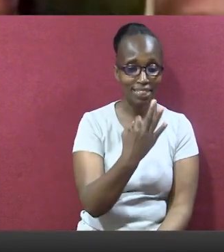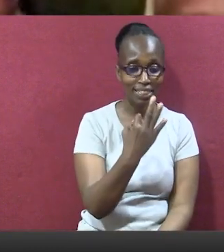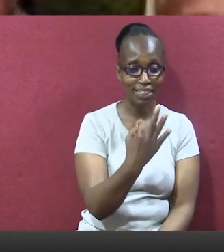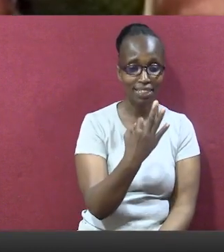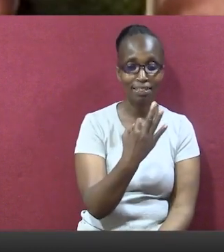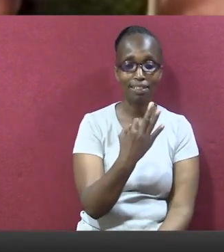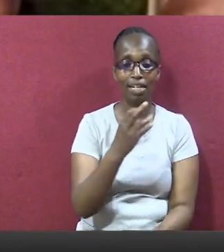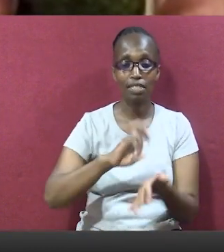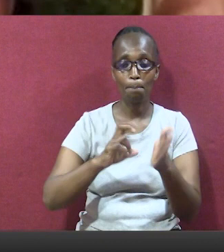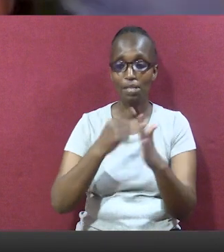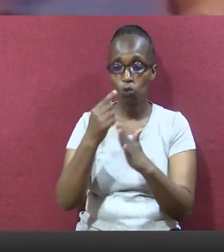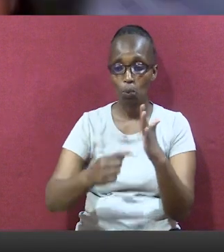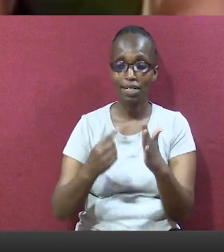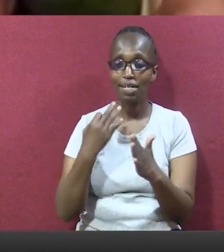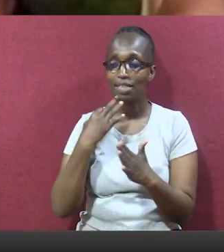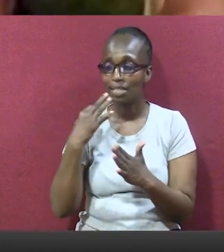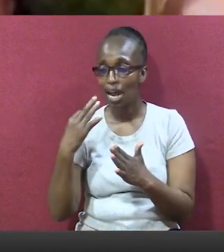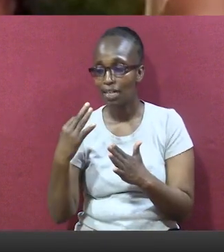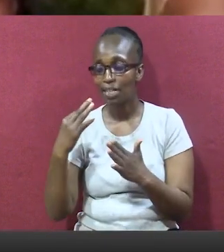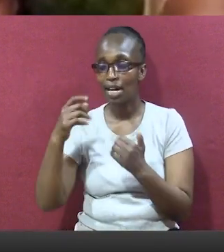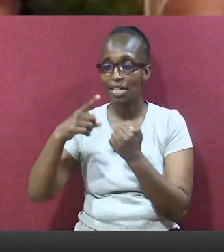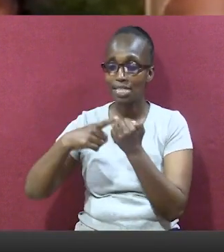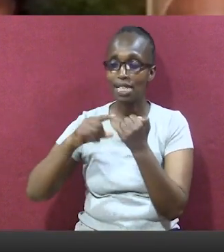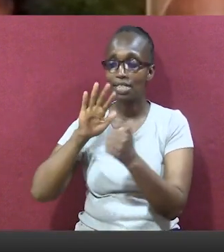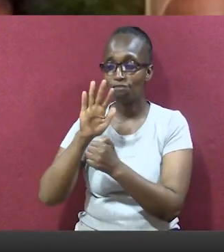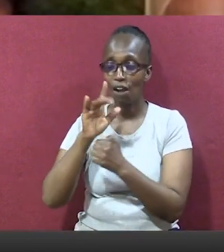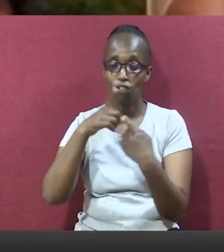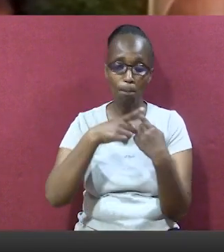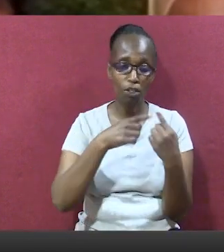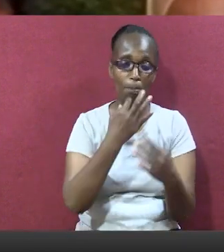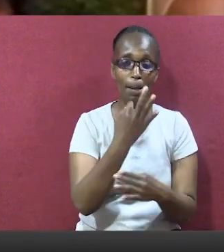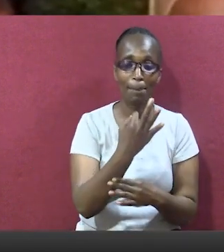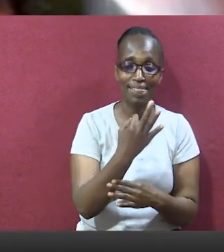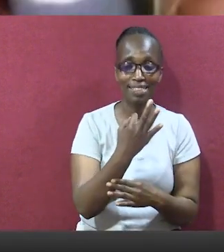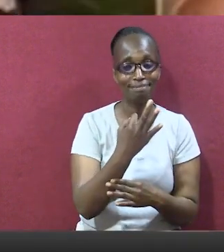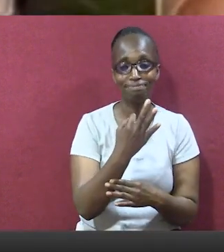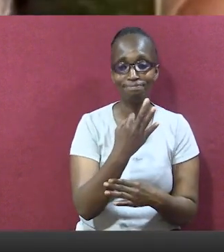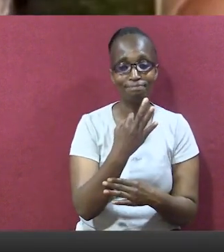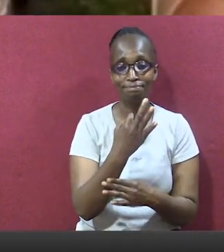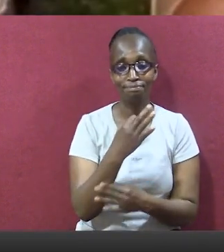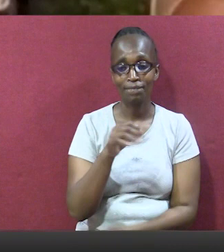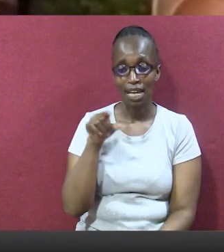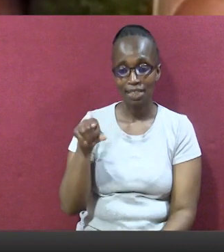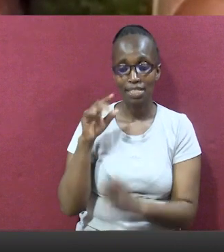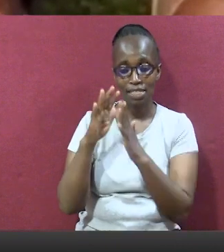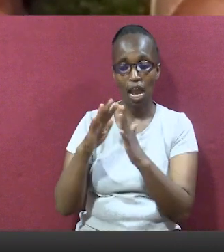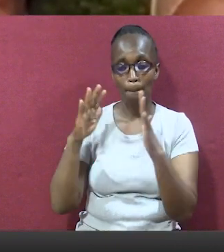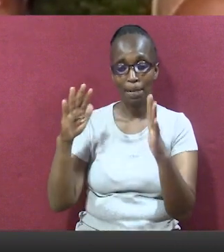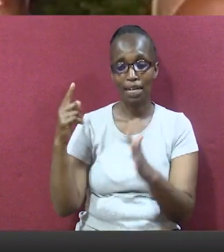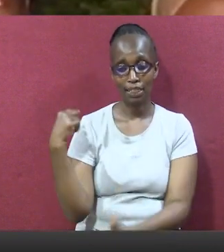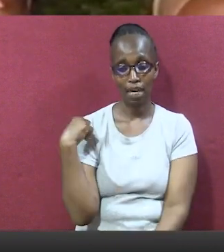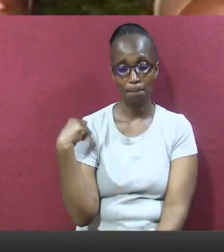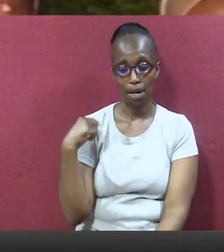keep 3 per day, it will be 365 times 3 is 1,000 people per year. We are already having a huge number of